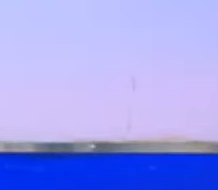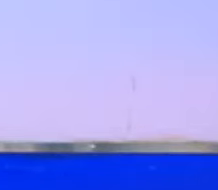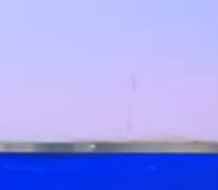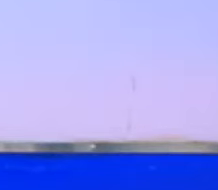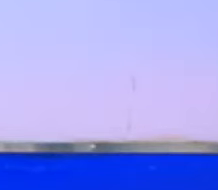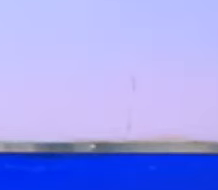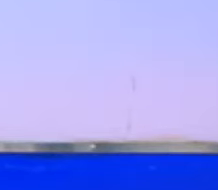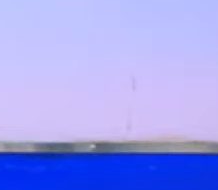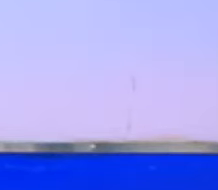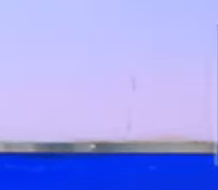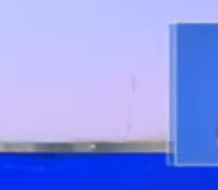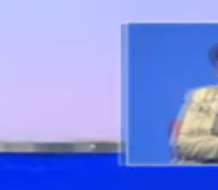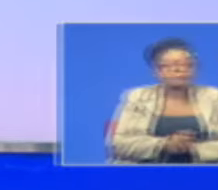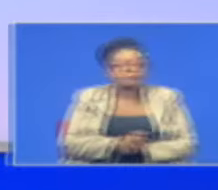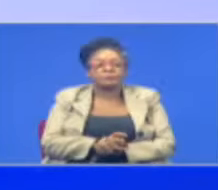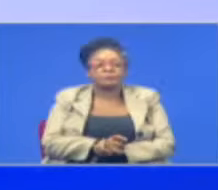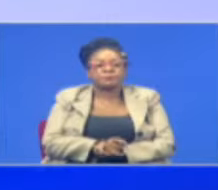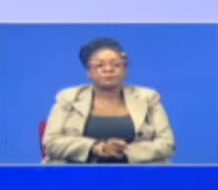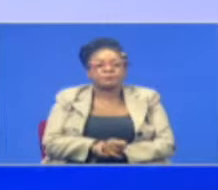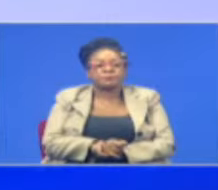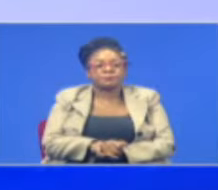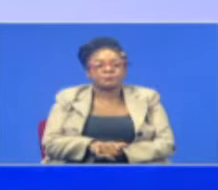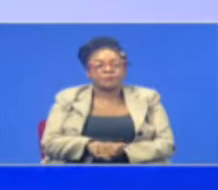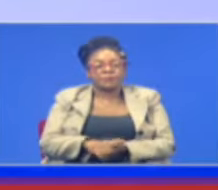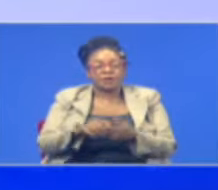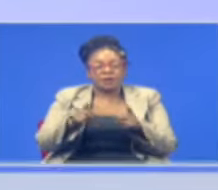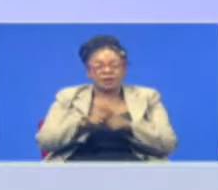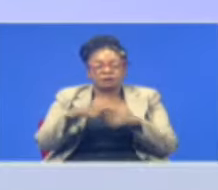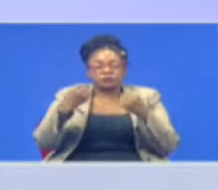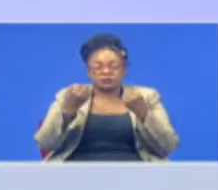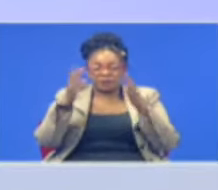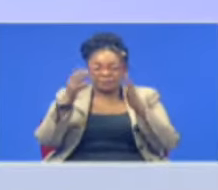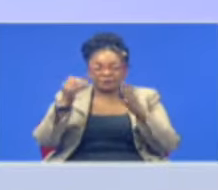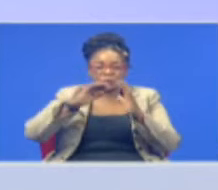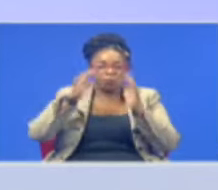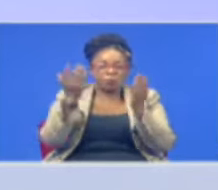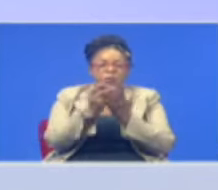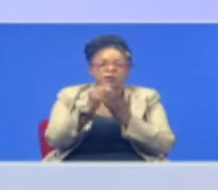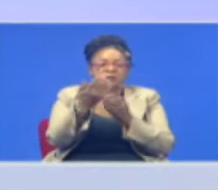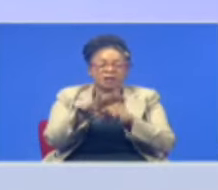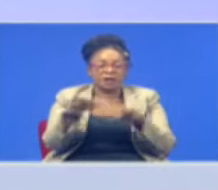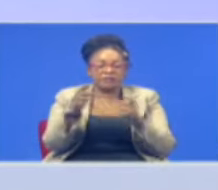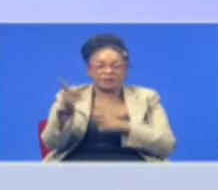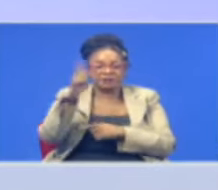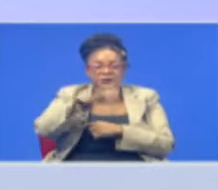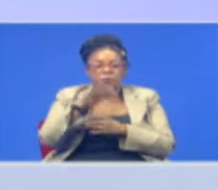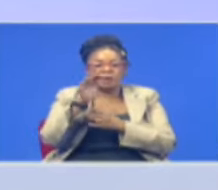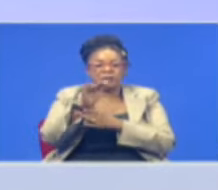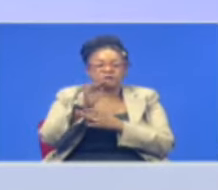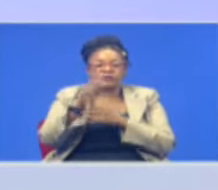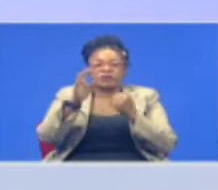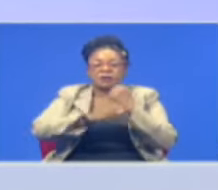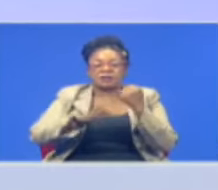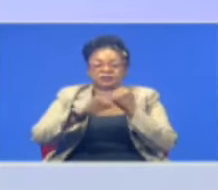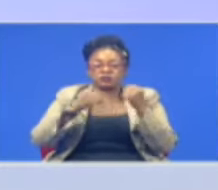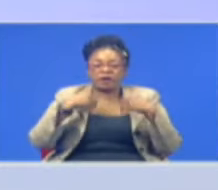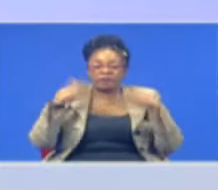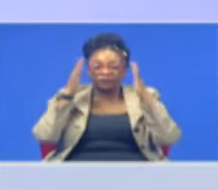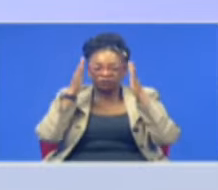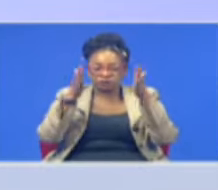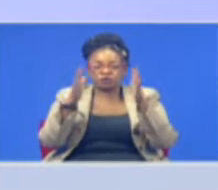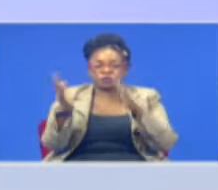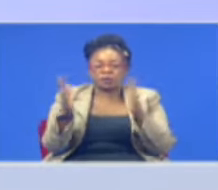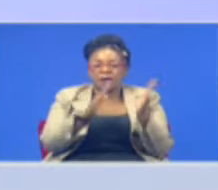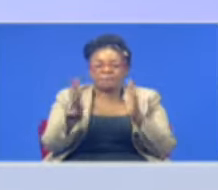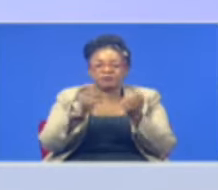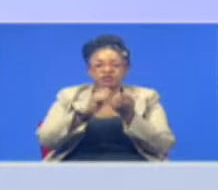As the world marks Earth Day this year, the United Nations is calling on countries to pay greater attention to climate change